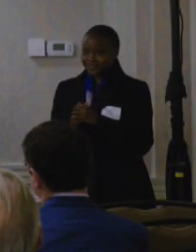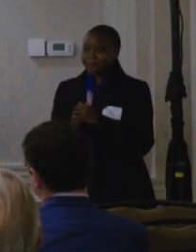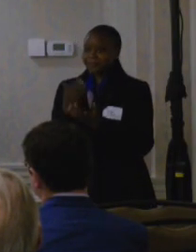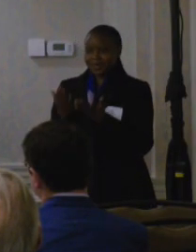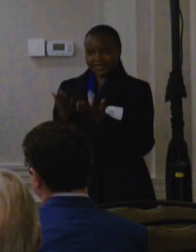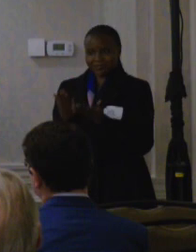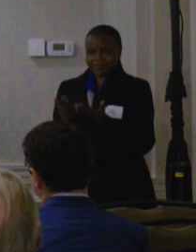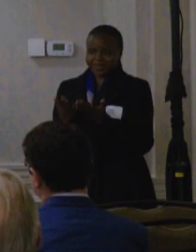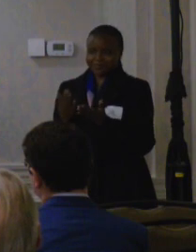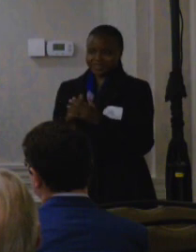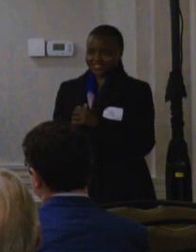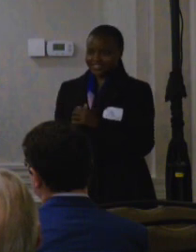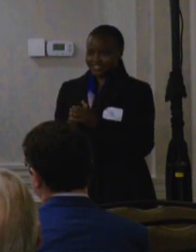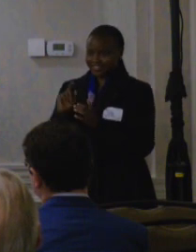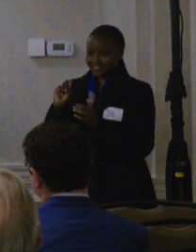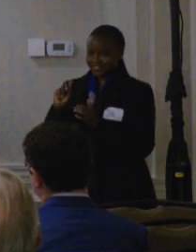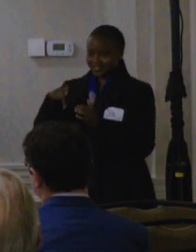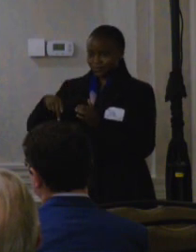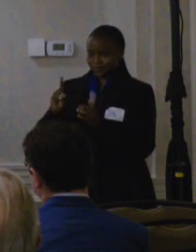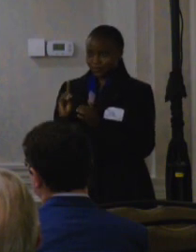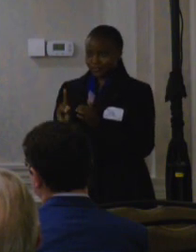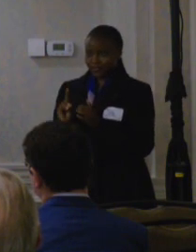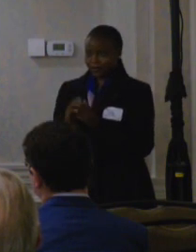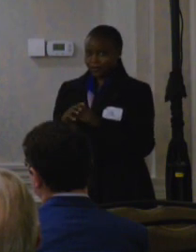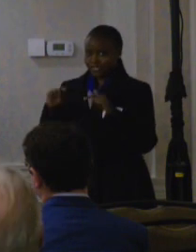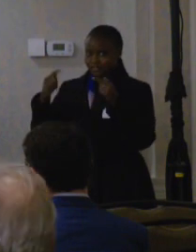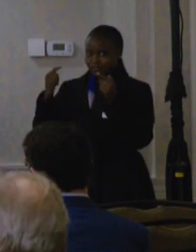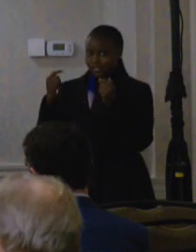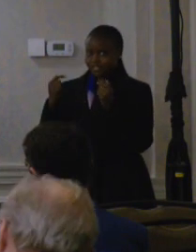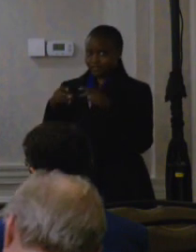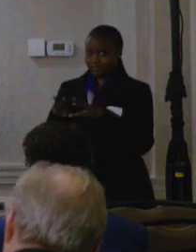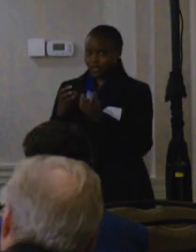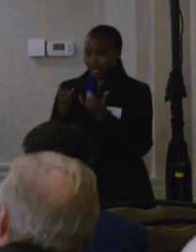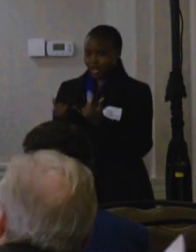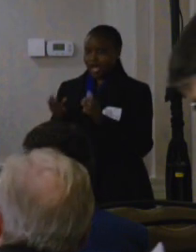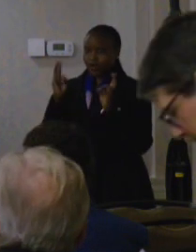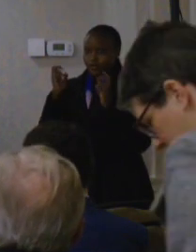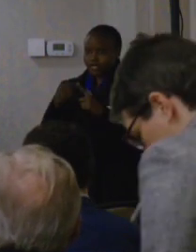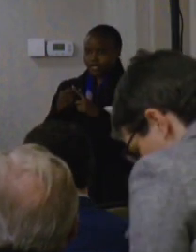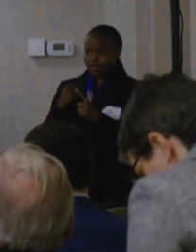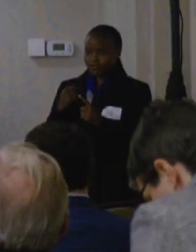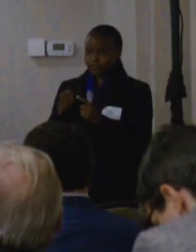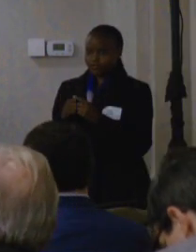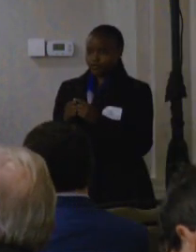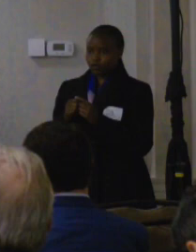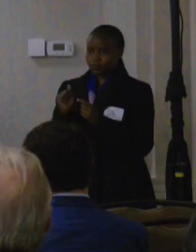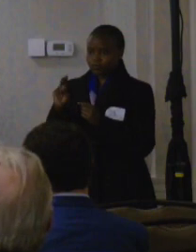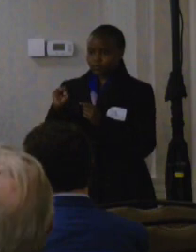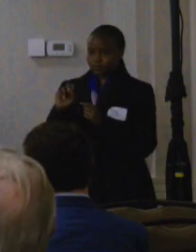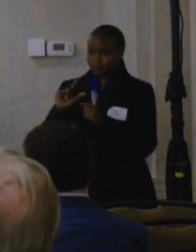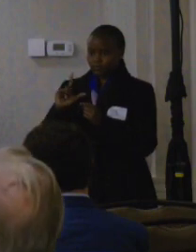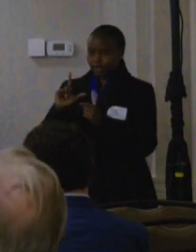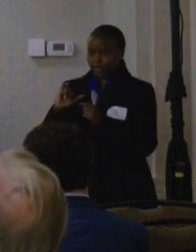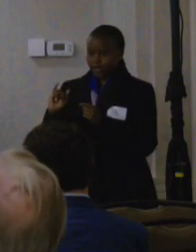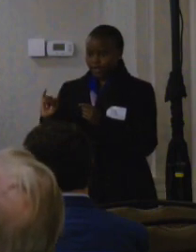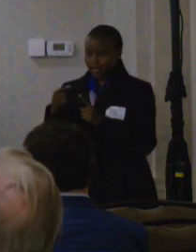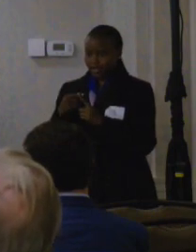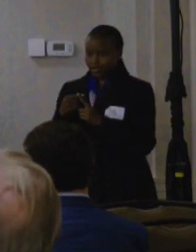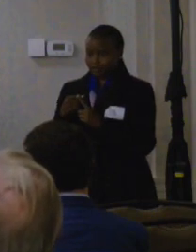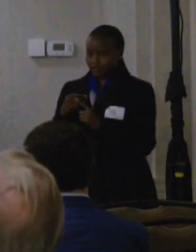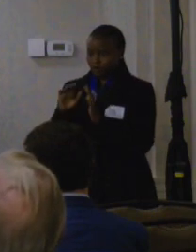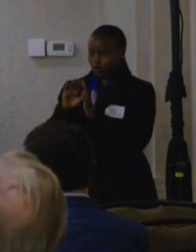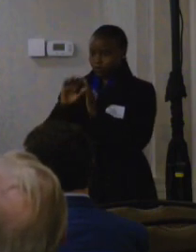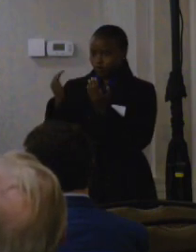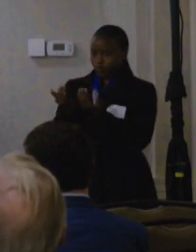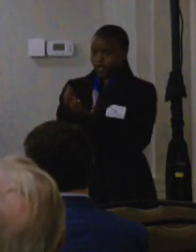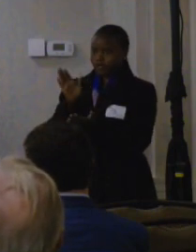to do teacher professional development in an effective way. We'll now hear from Anneli Rautiainen from the World